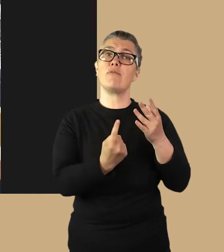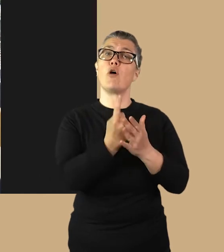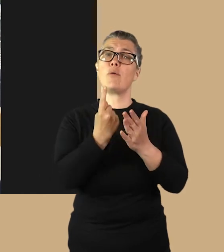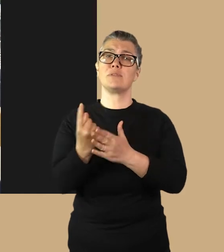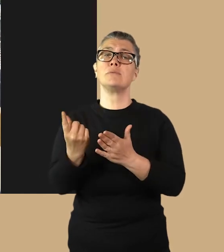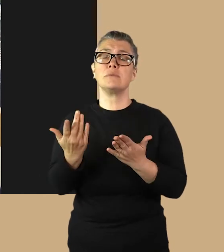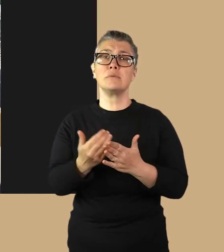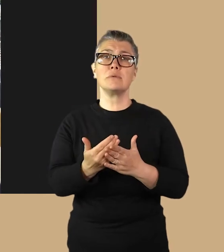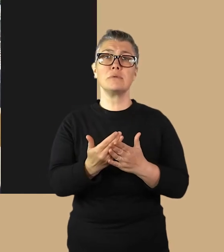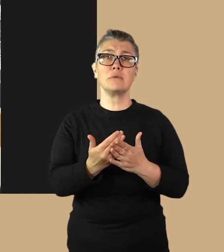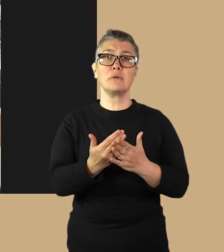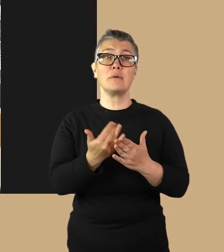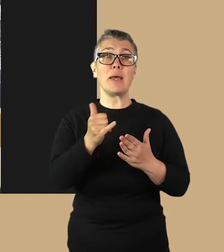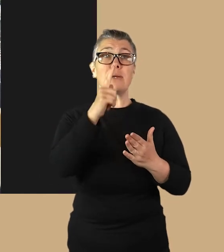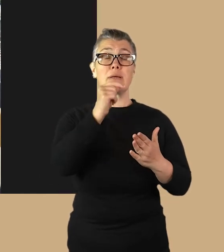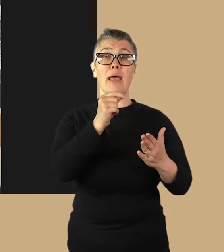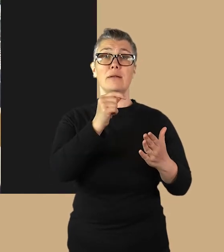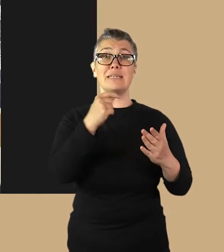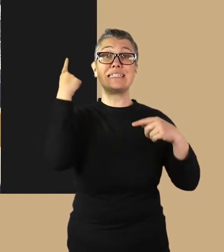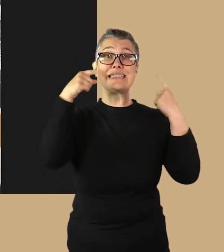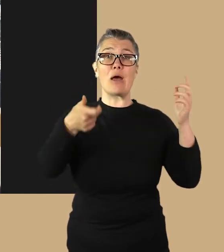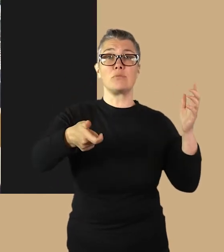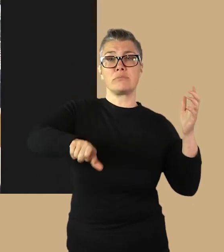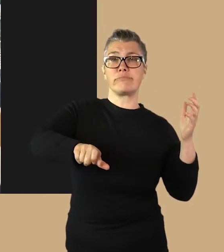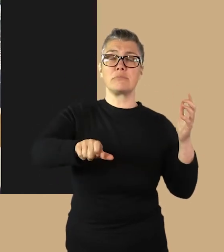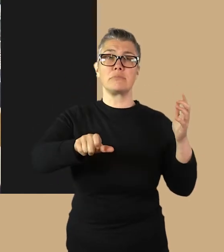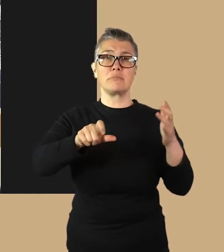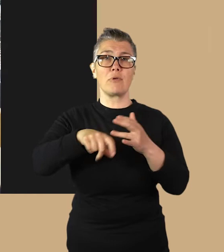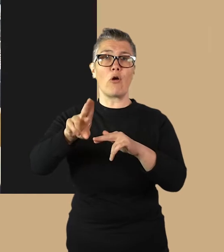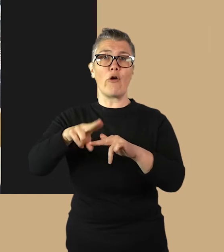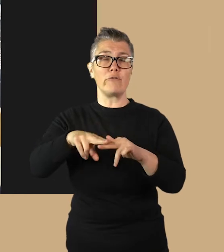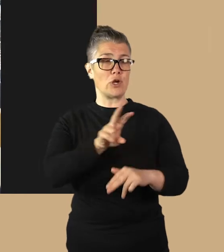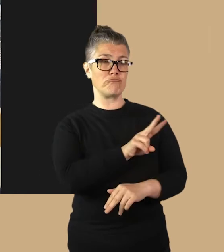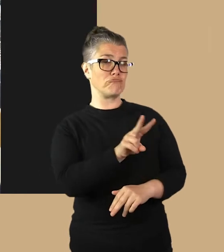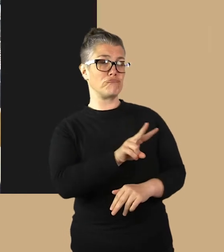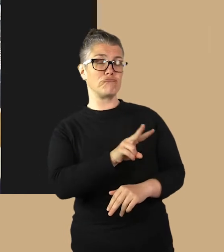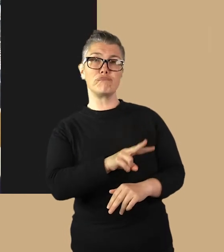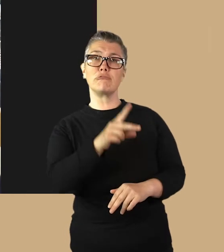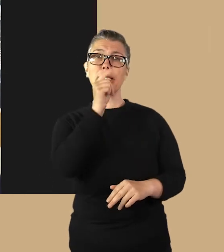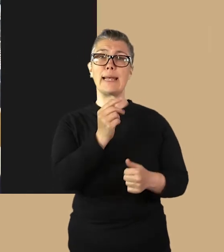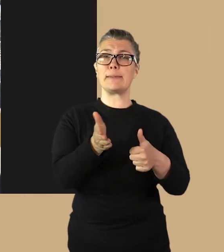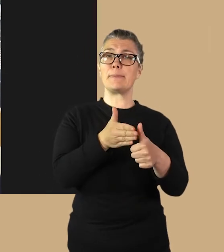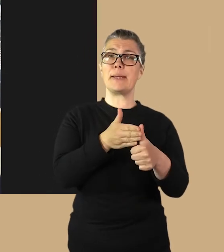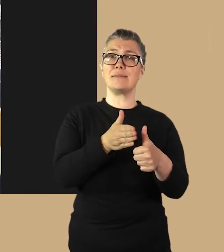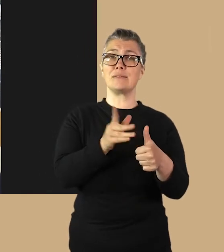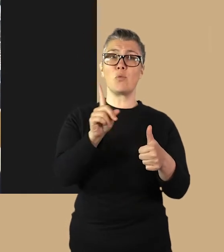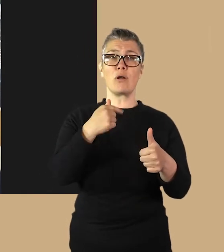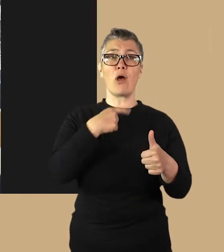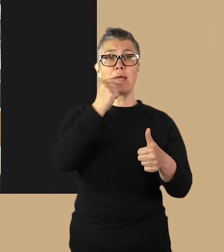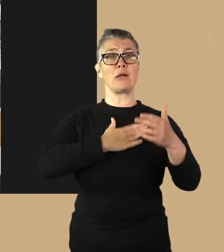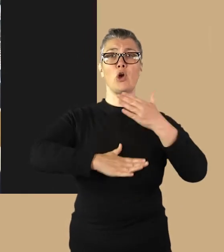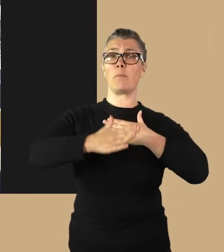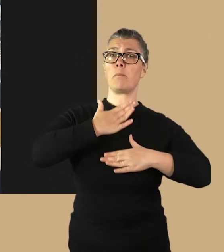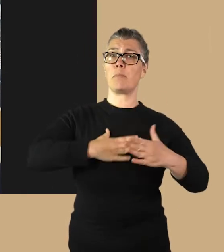have that option so I can watch something in silence if I can't deal with noise on another day. So that would be